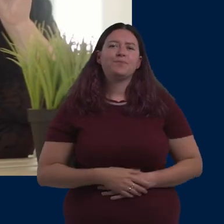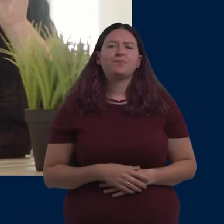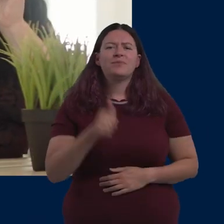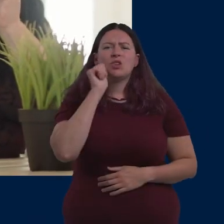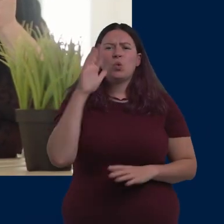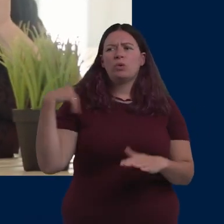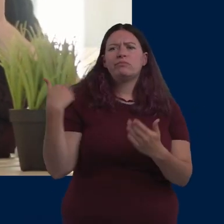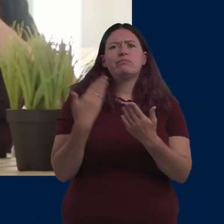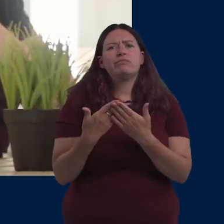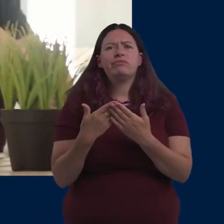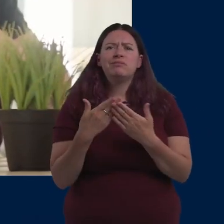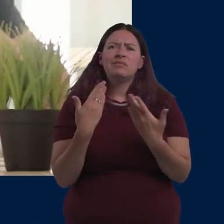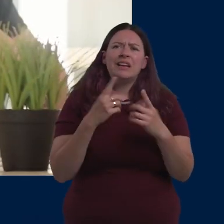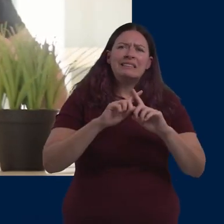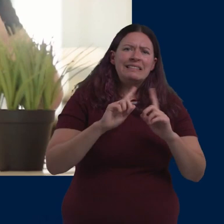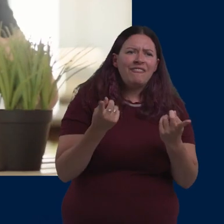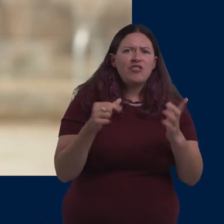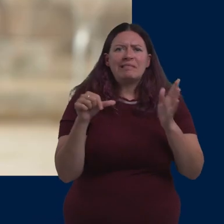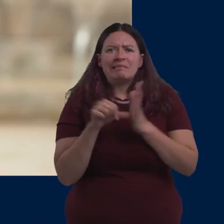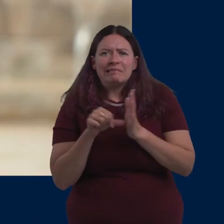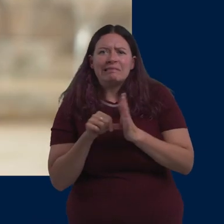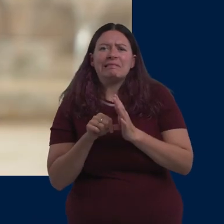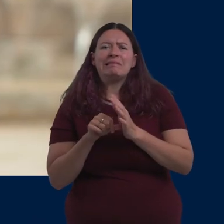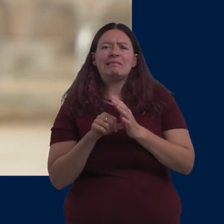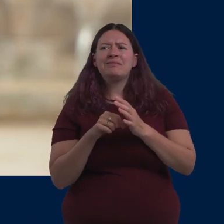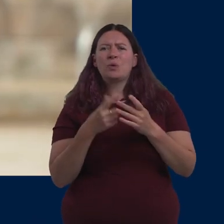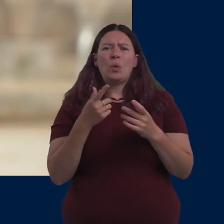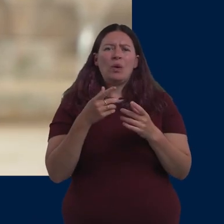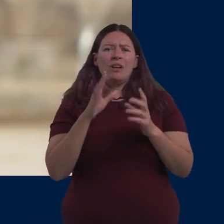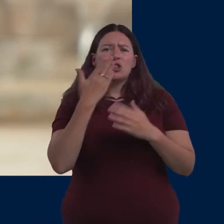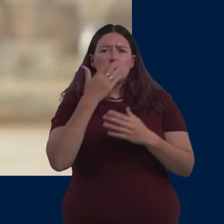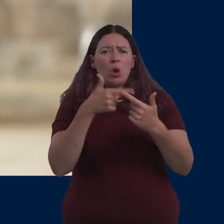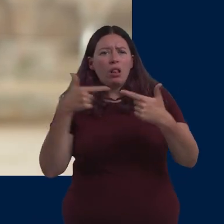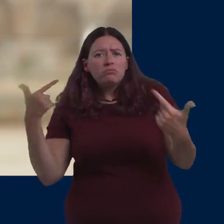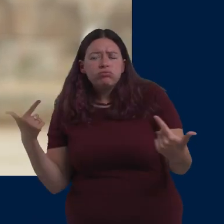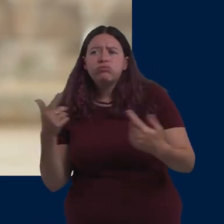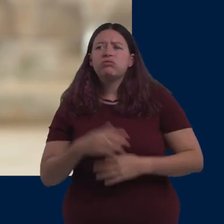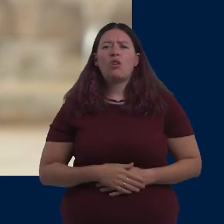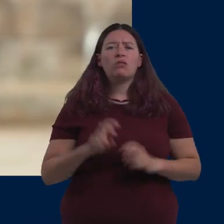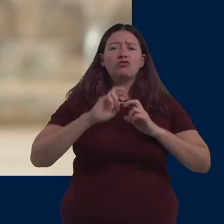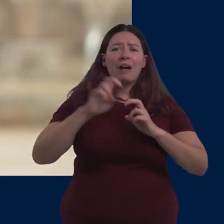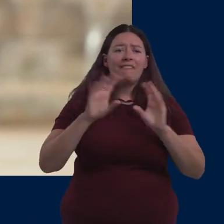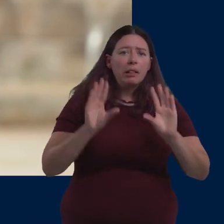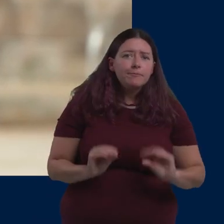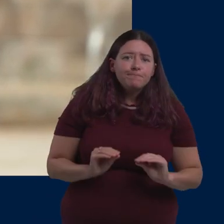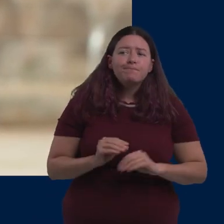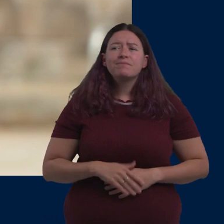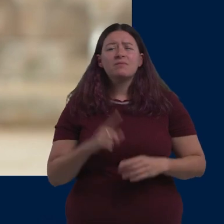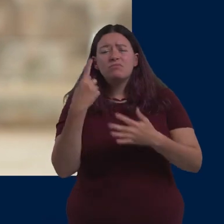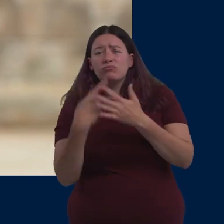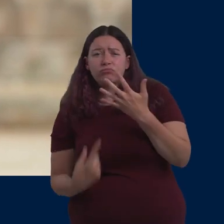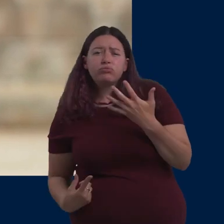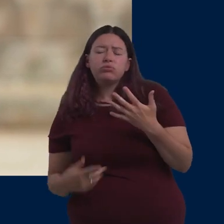We know the last year has been different and often difficult. Whether you were finishing school remotely, putting your travel plans on hold, or taking exams